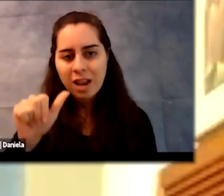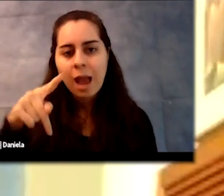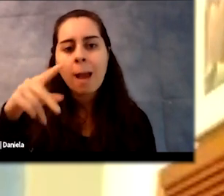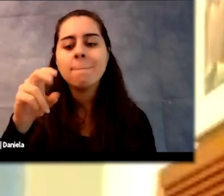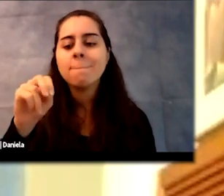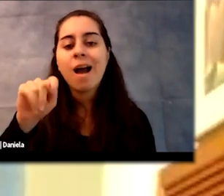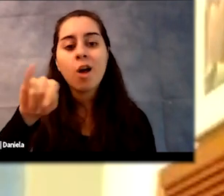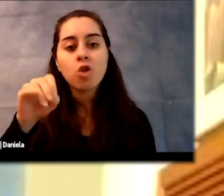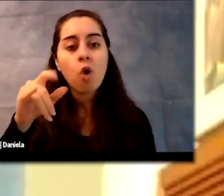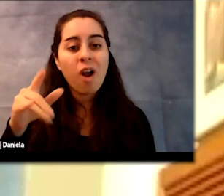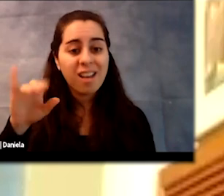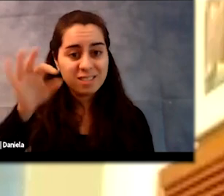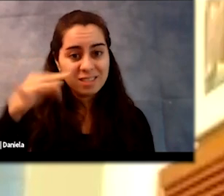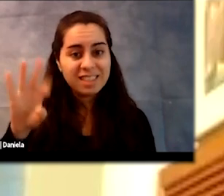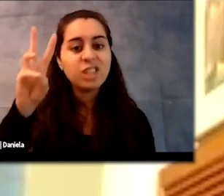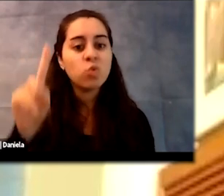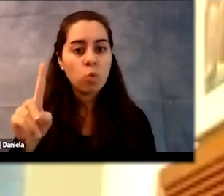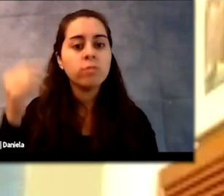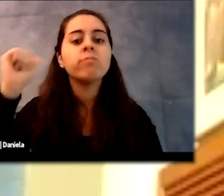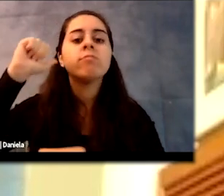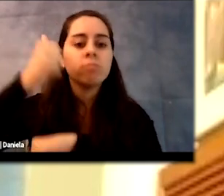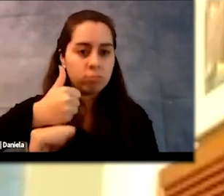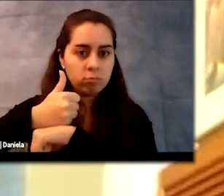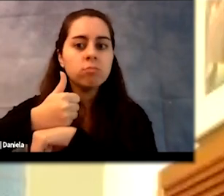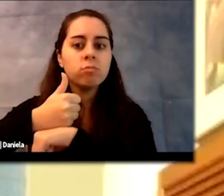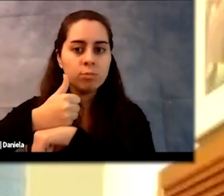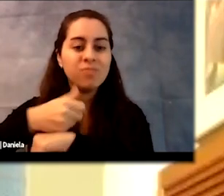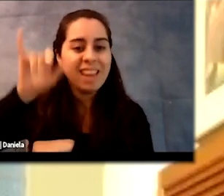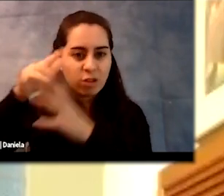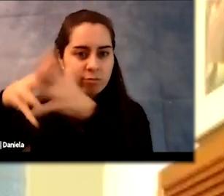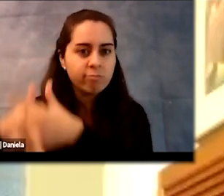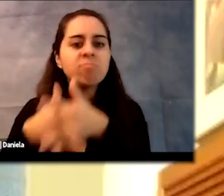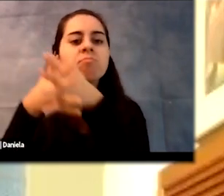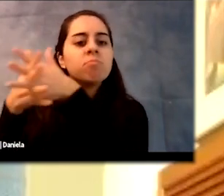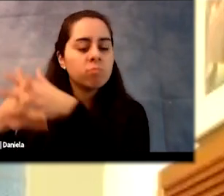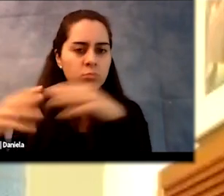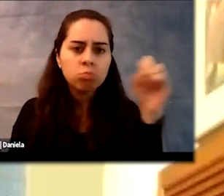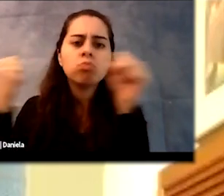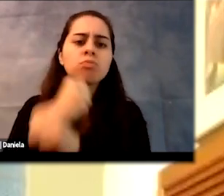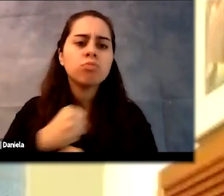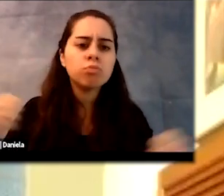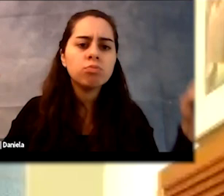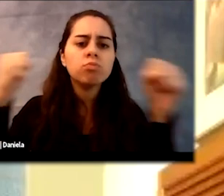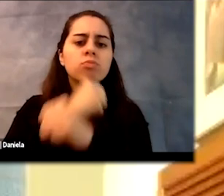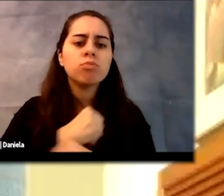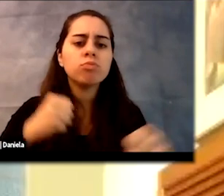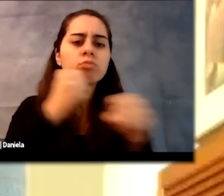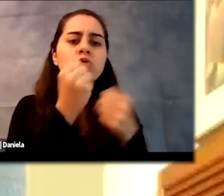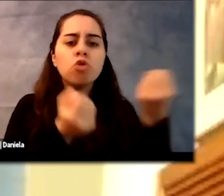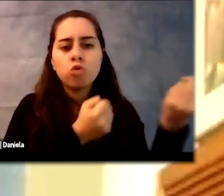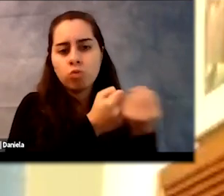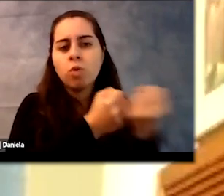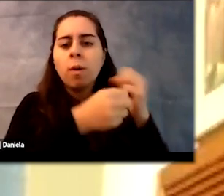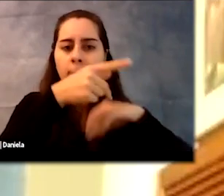the beginning, the groups organizing in the US saw themselves as part of the reality of Puerto Rico. Puerto